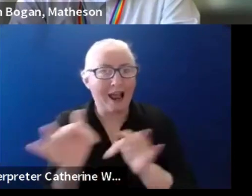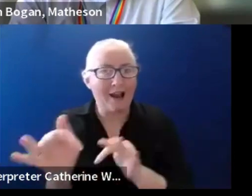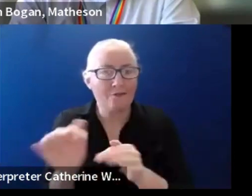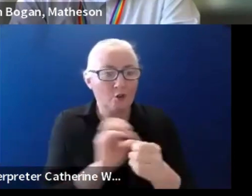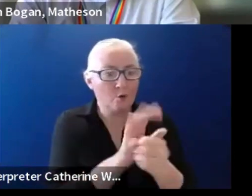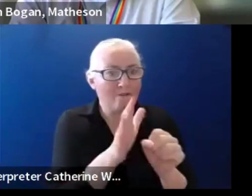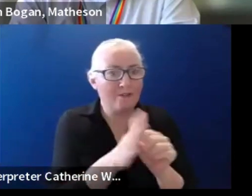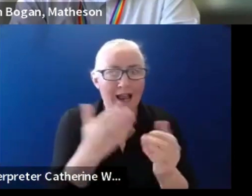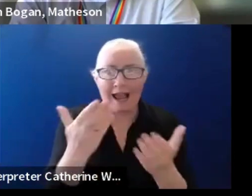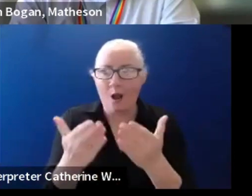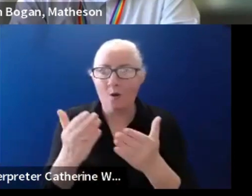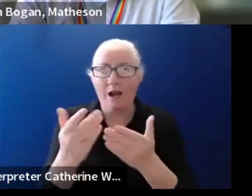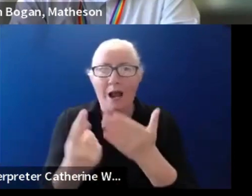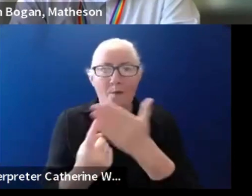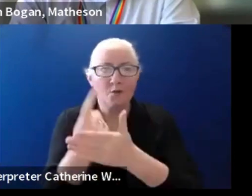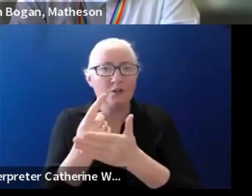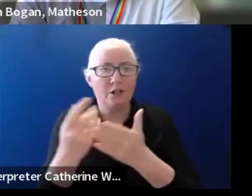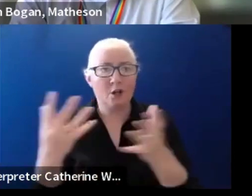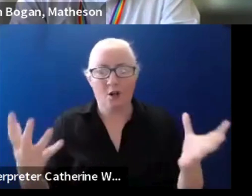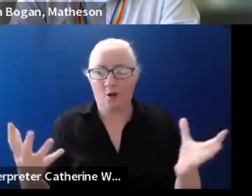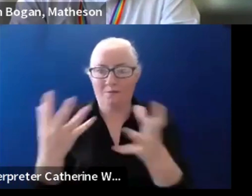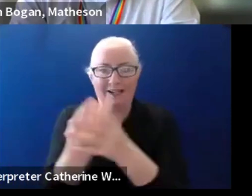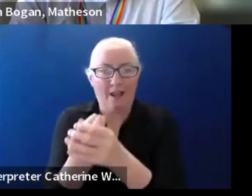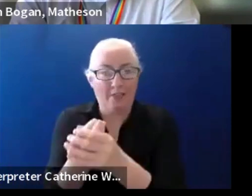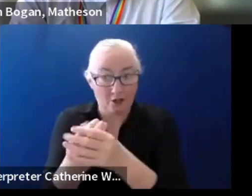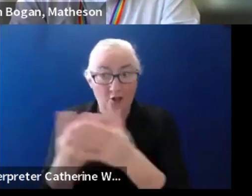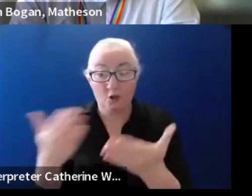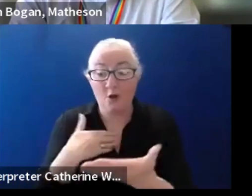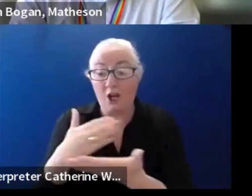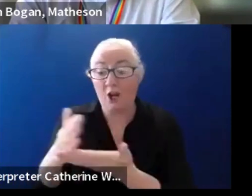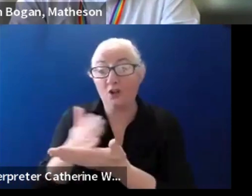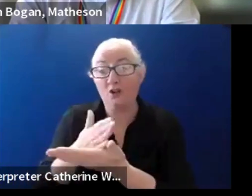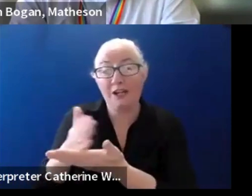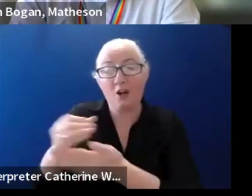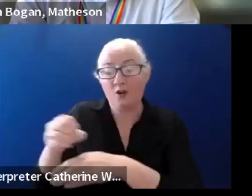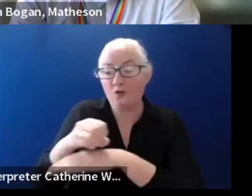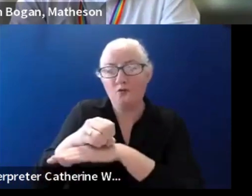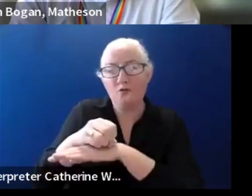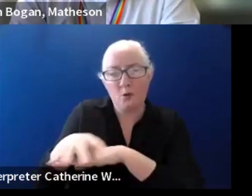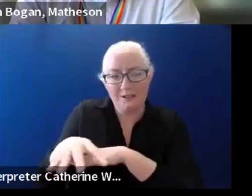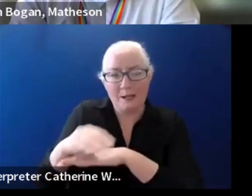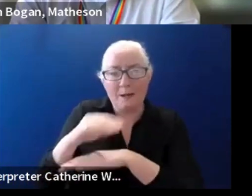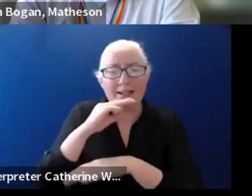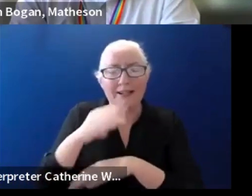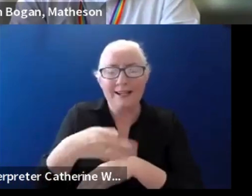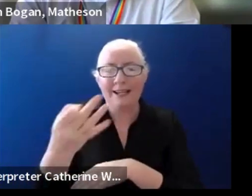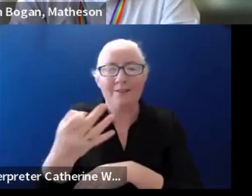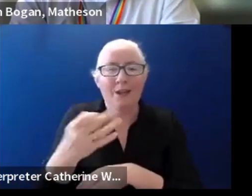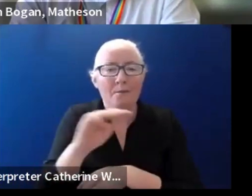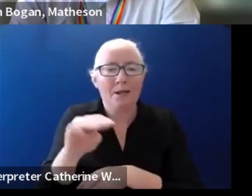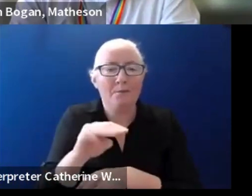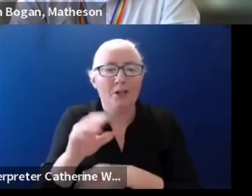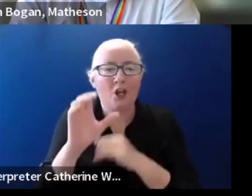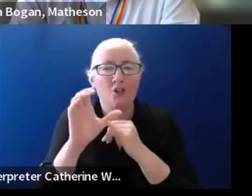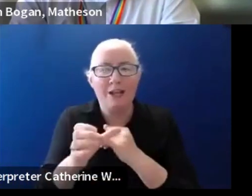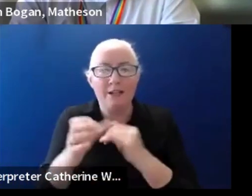those opportunities to come together. And so our Shared Roots series was the opportunity for people only to come